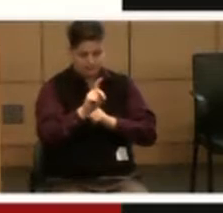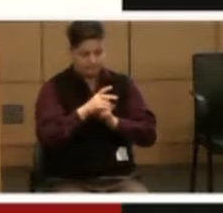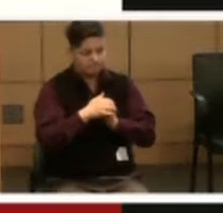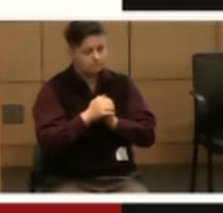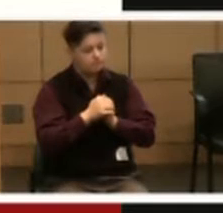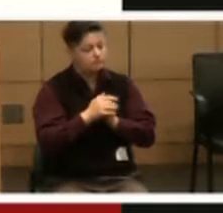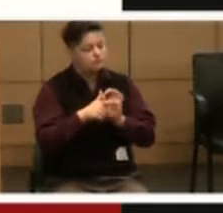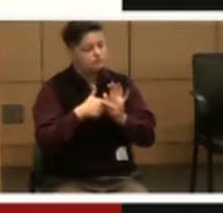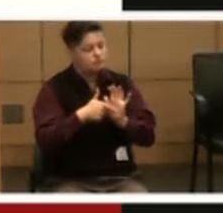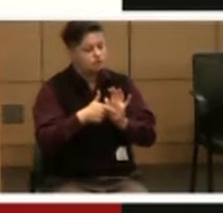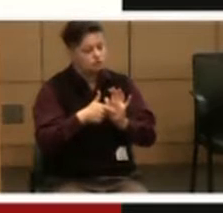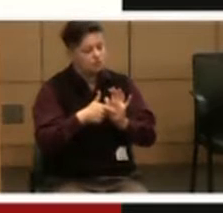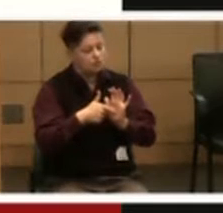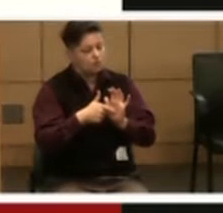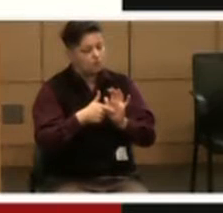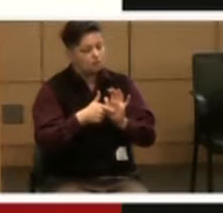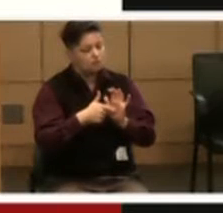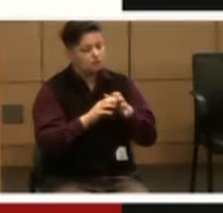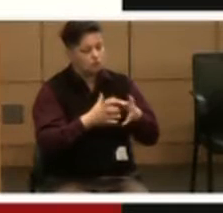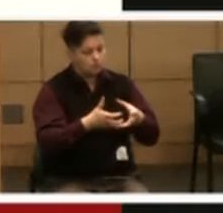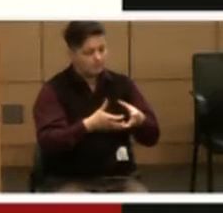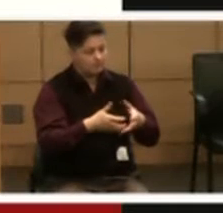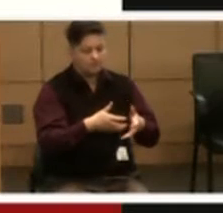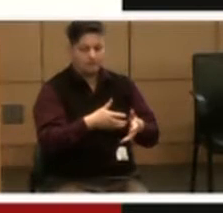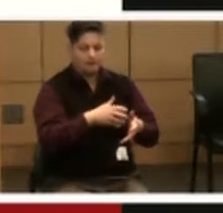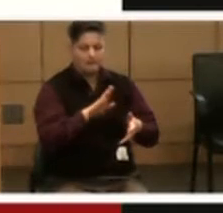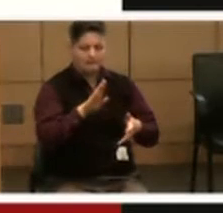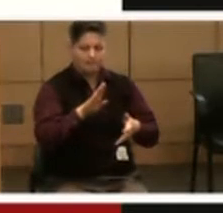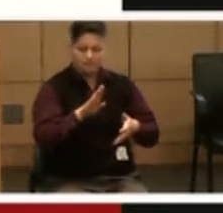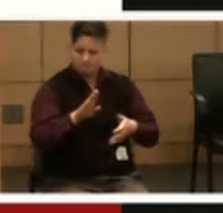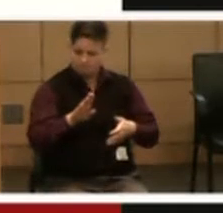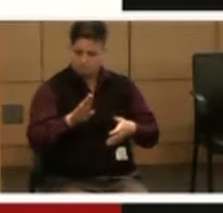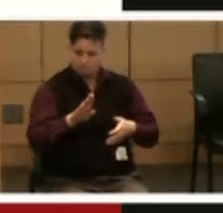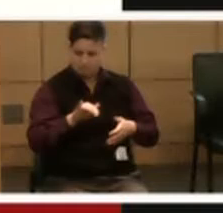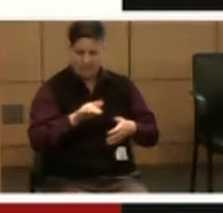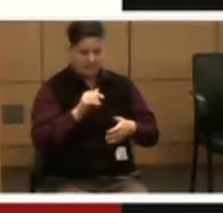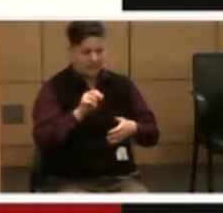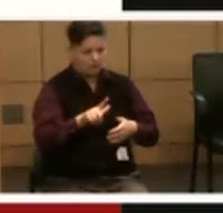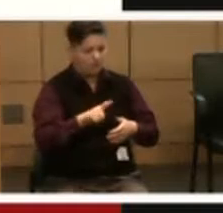with mild bilateral hearing loss and unilateral hearing loss, that the